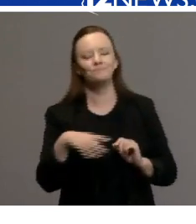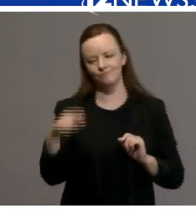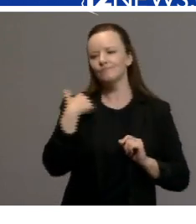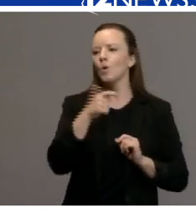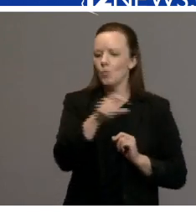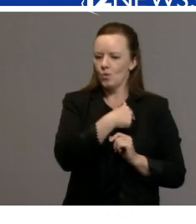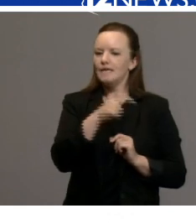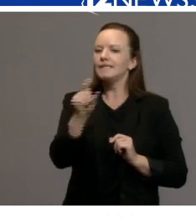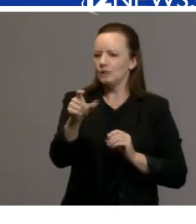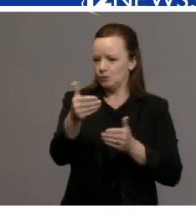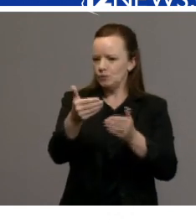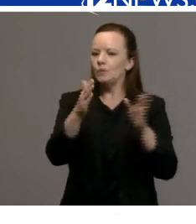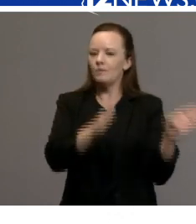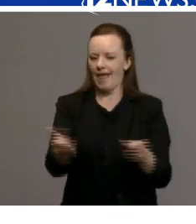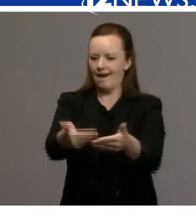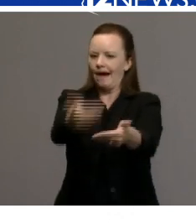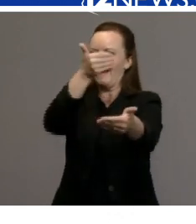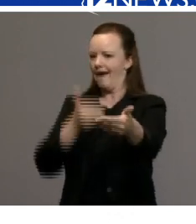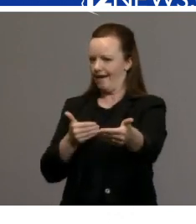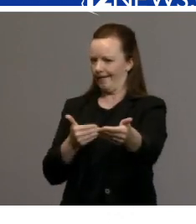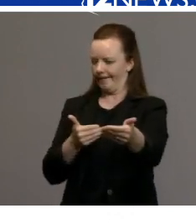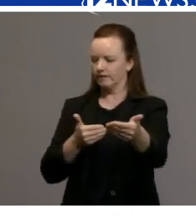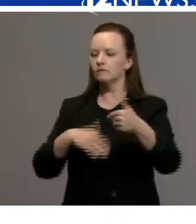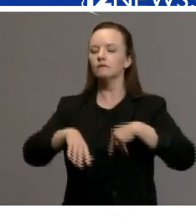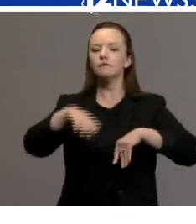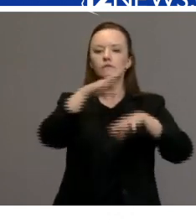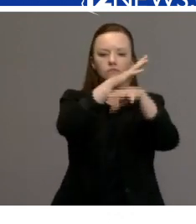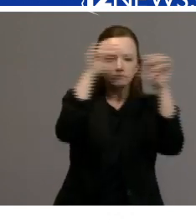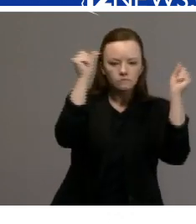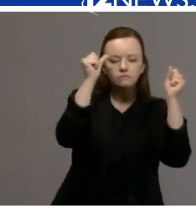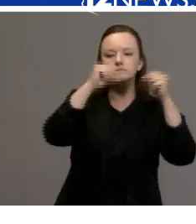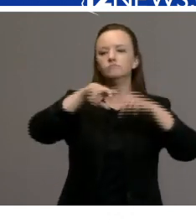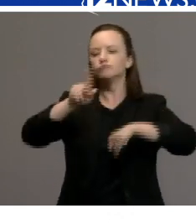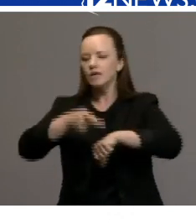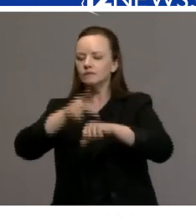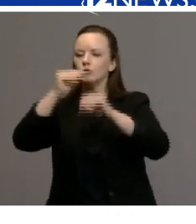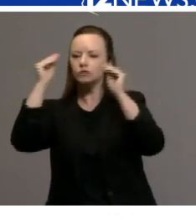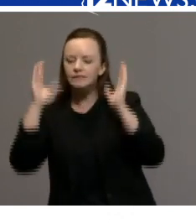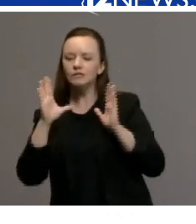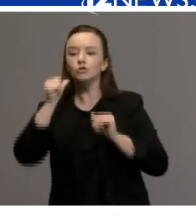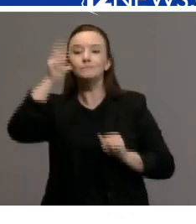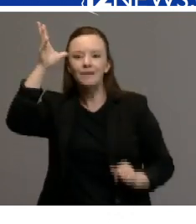be prepared. We also want to be thankful to